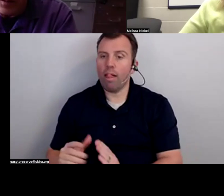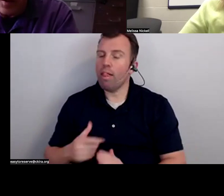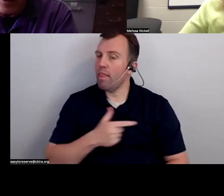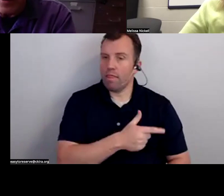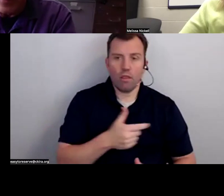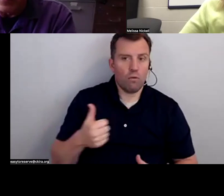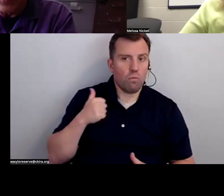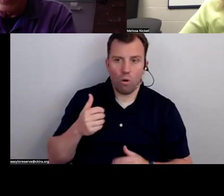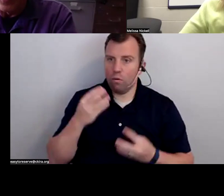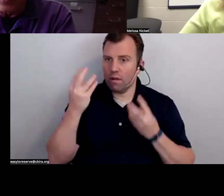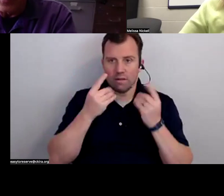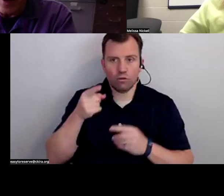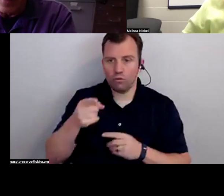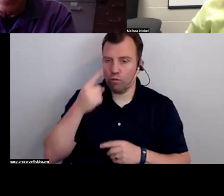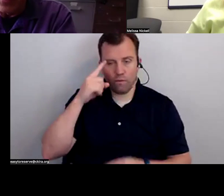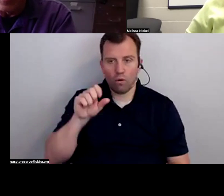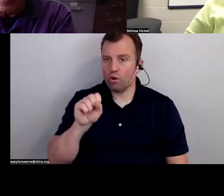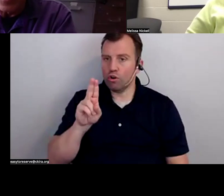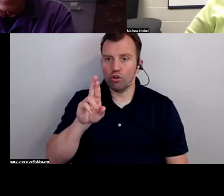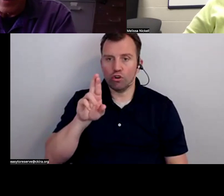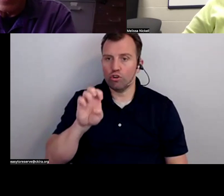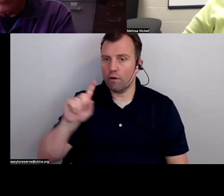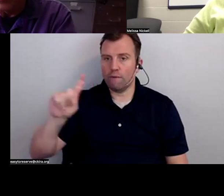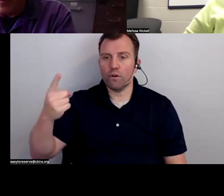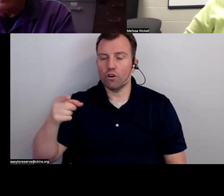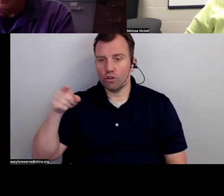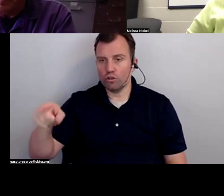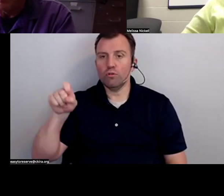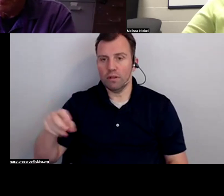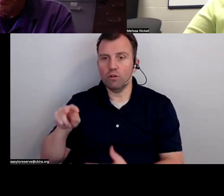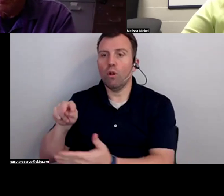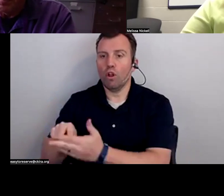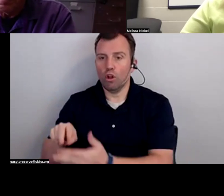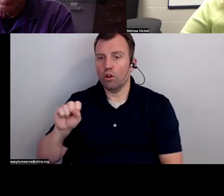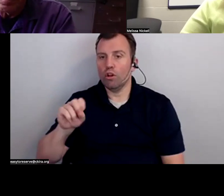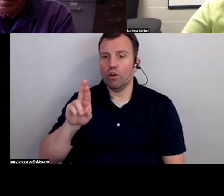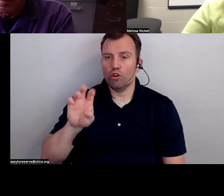consider, they won't consider that for SURE First. So I think you're in a position looking at the SURE grant.